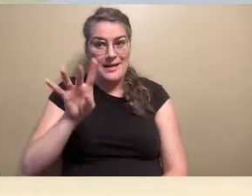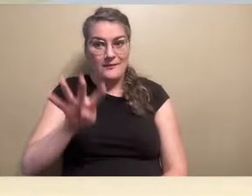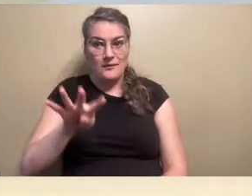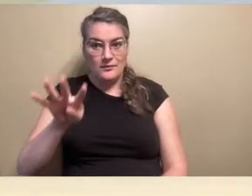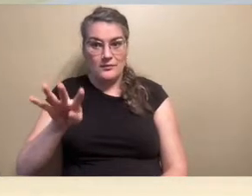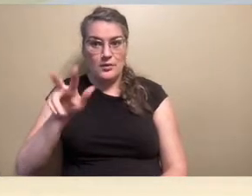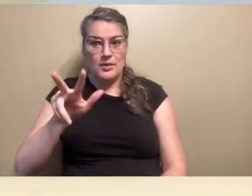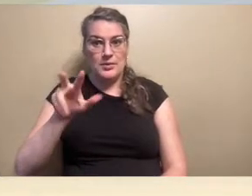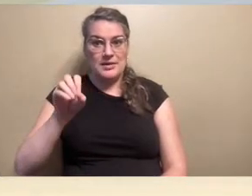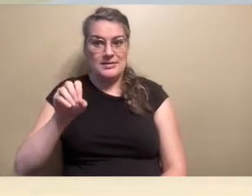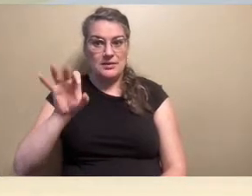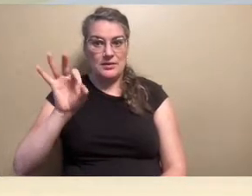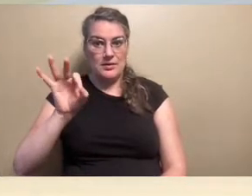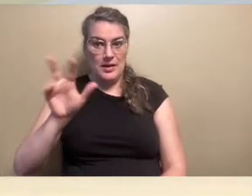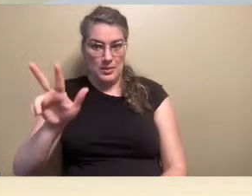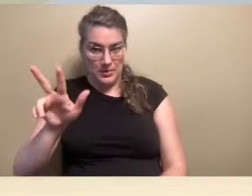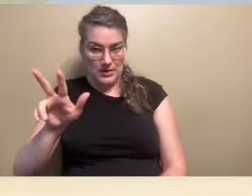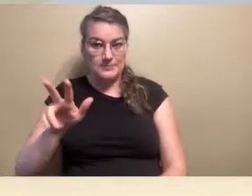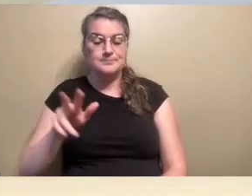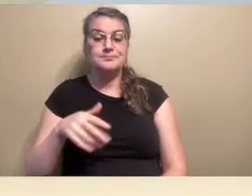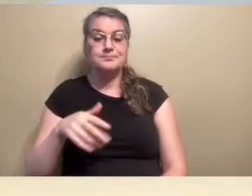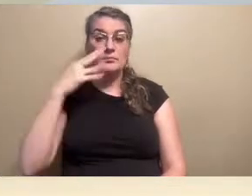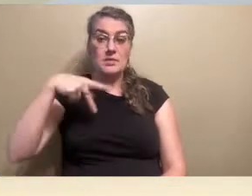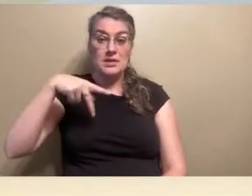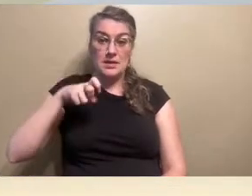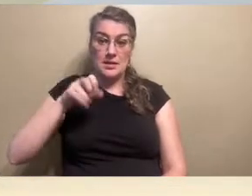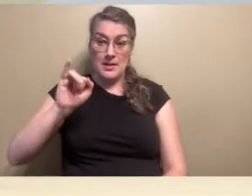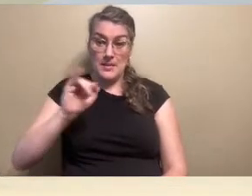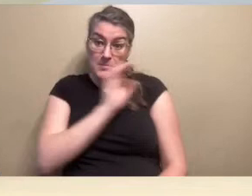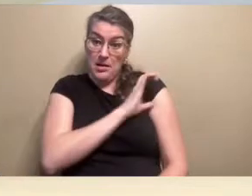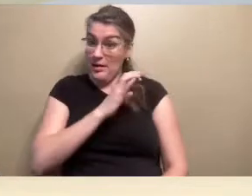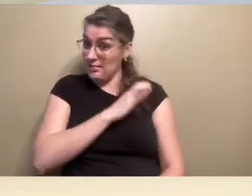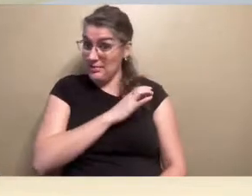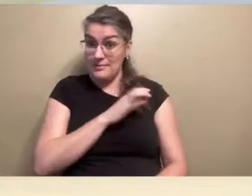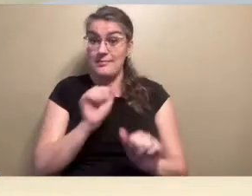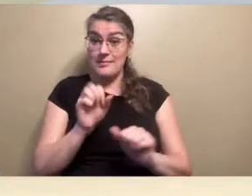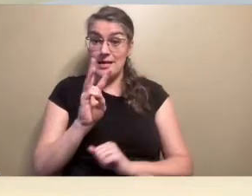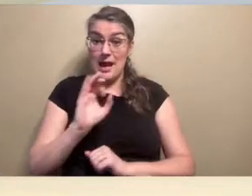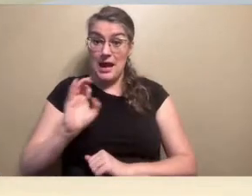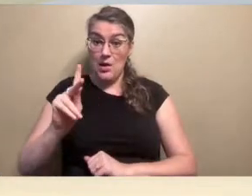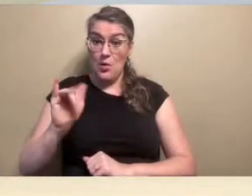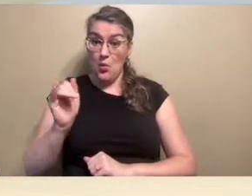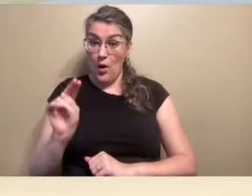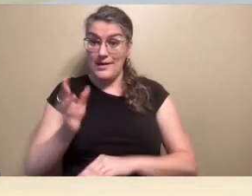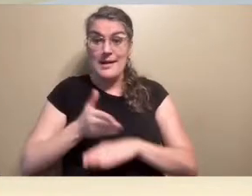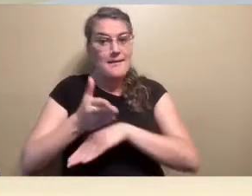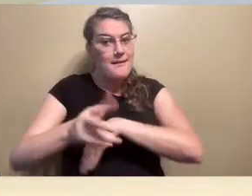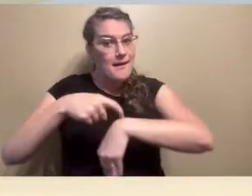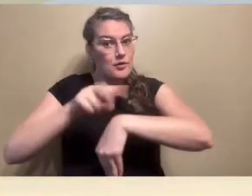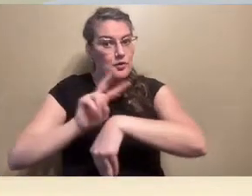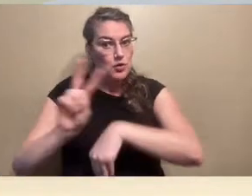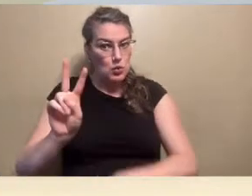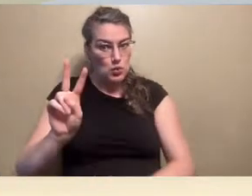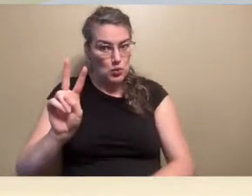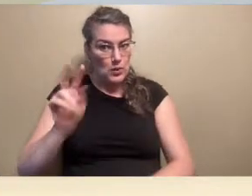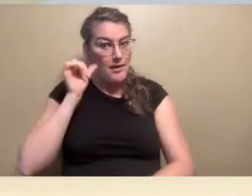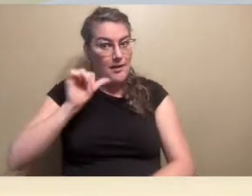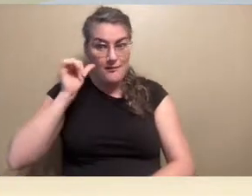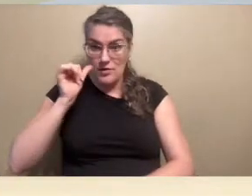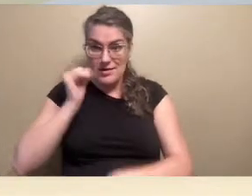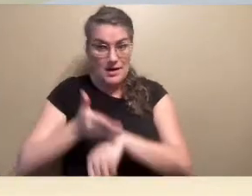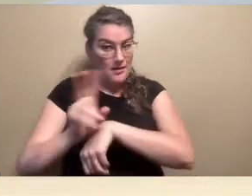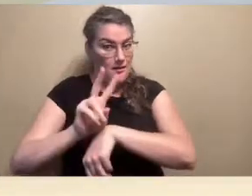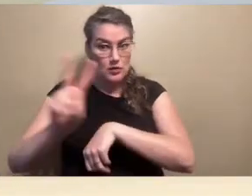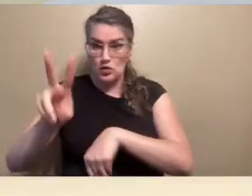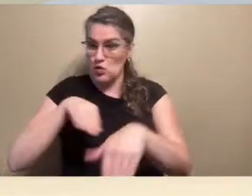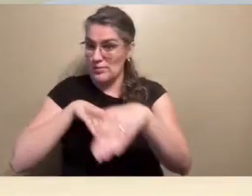1-844-975-3303. Health PEI clinics are now accepting walk-ins with no appointments after 2 o'clock each day. And we remain